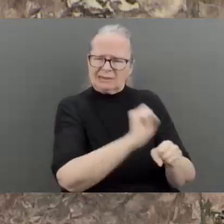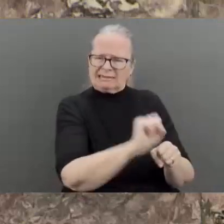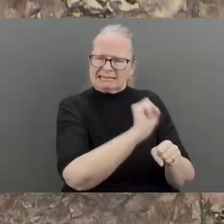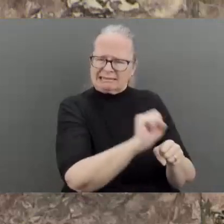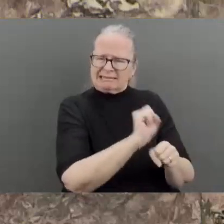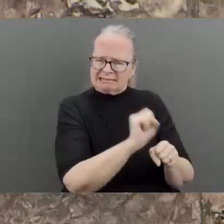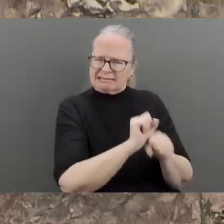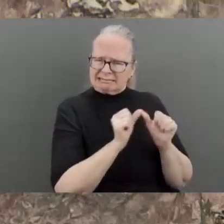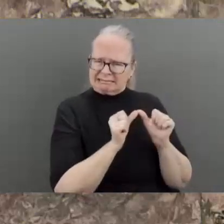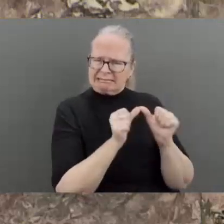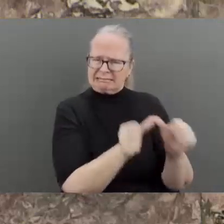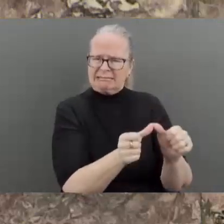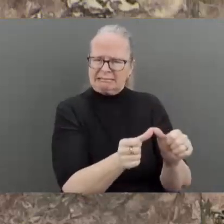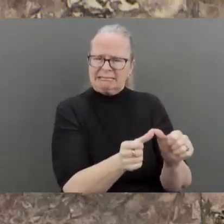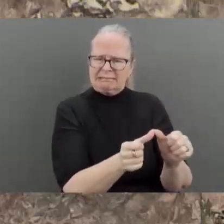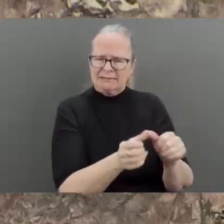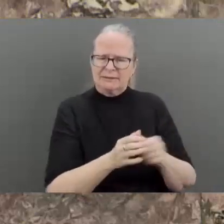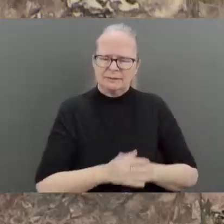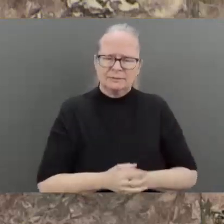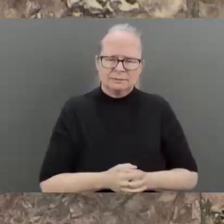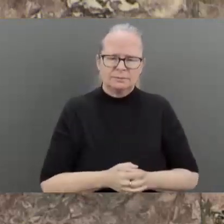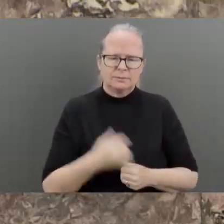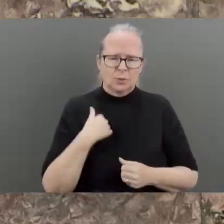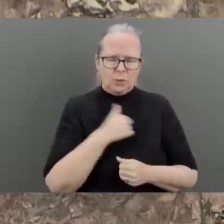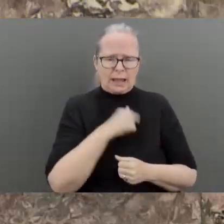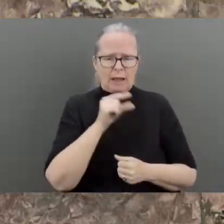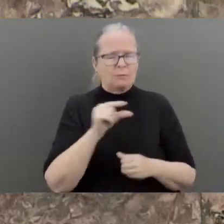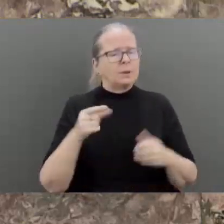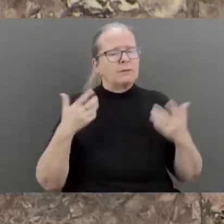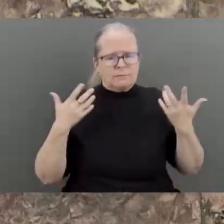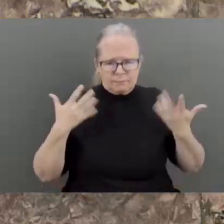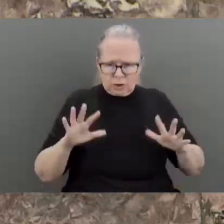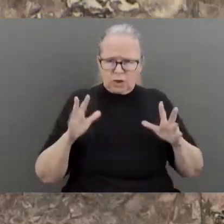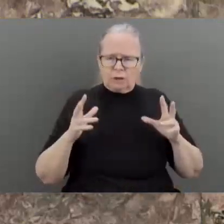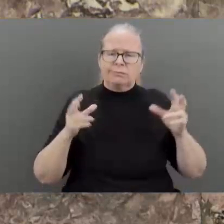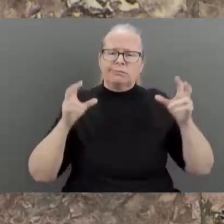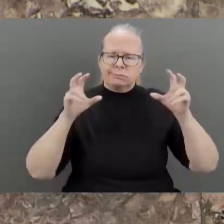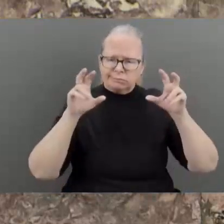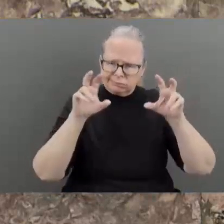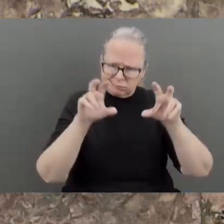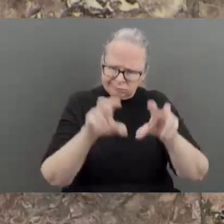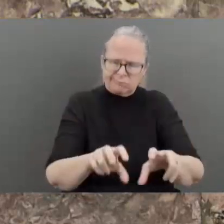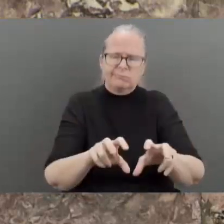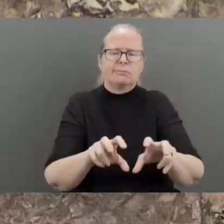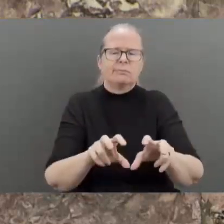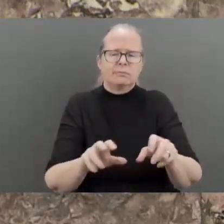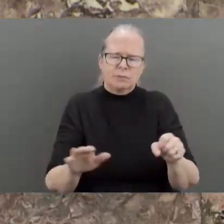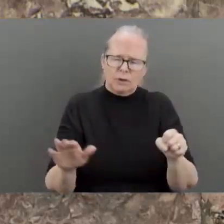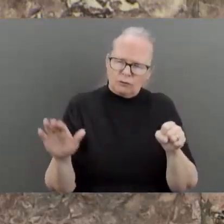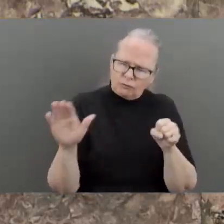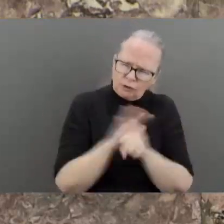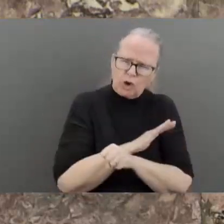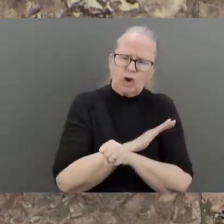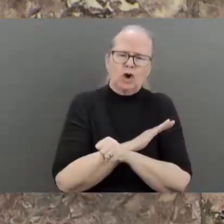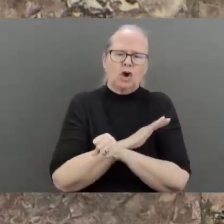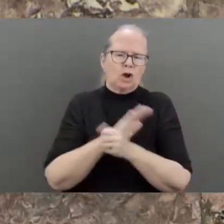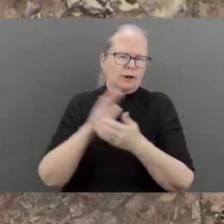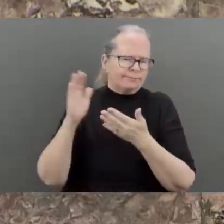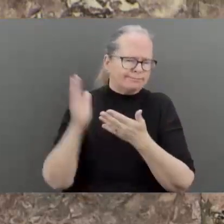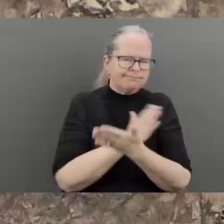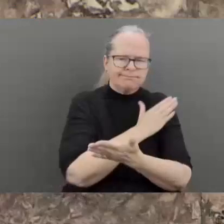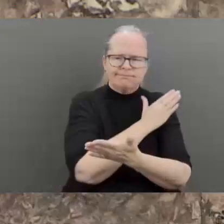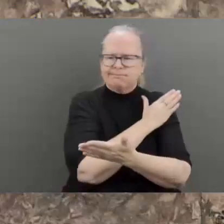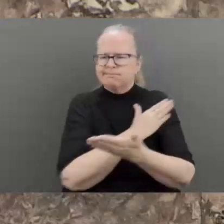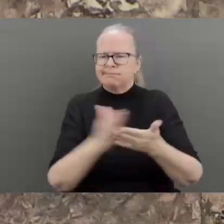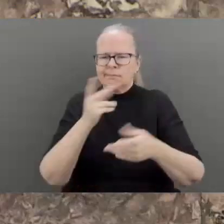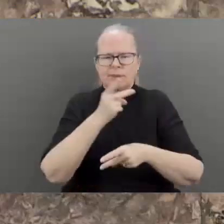have invested so much into a full continuum of care, providing supports for people at every stage of the journey